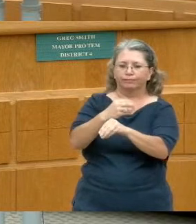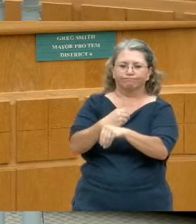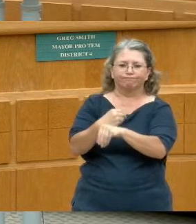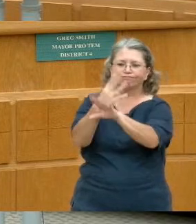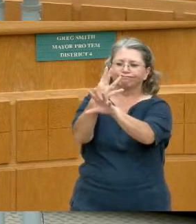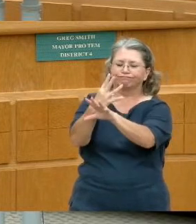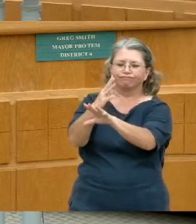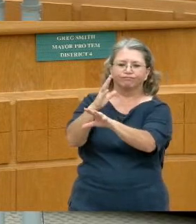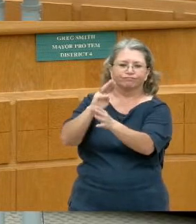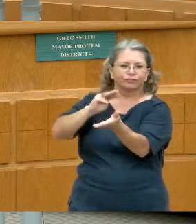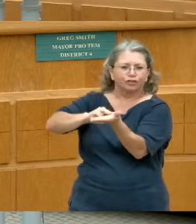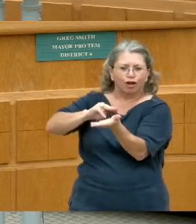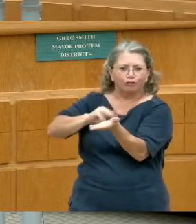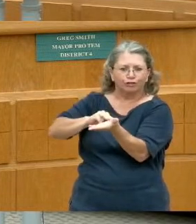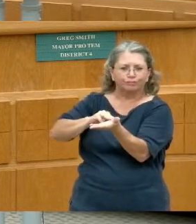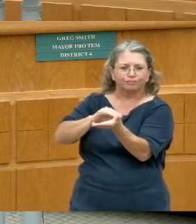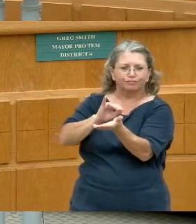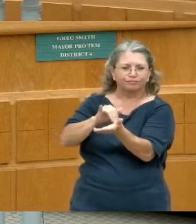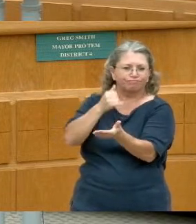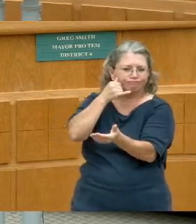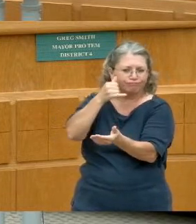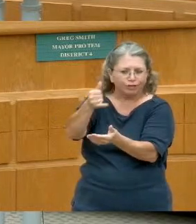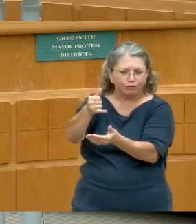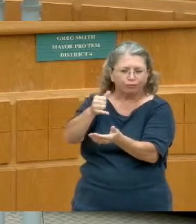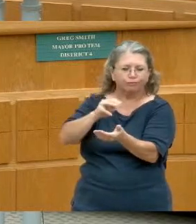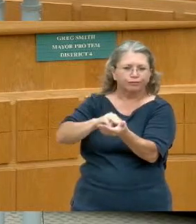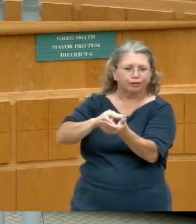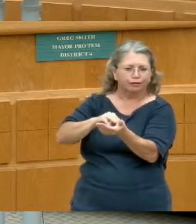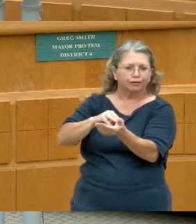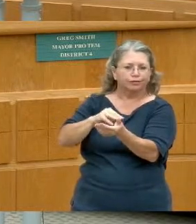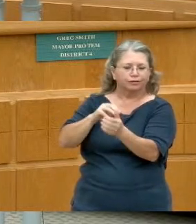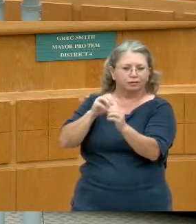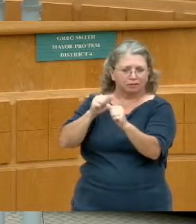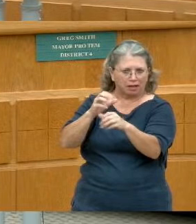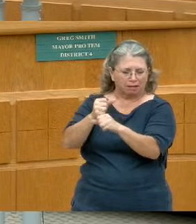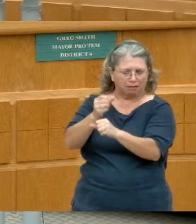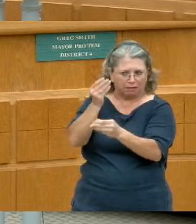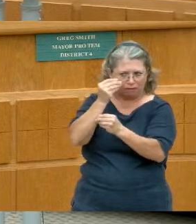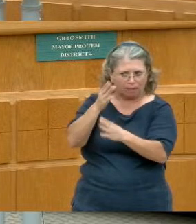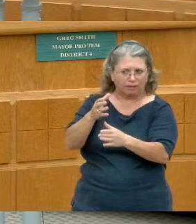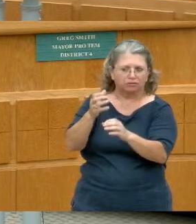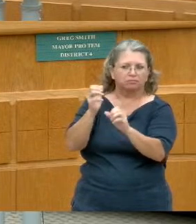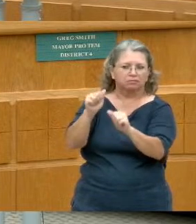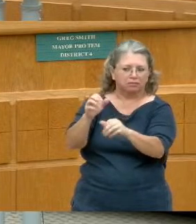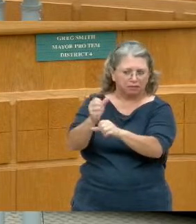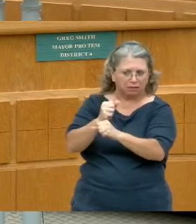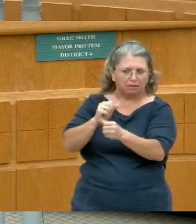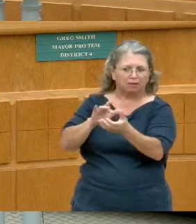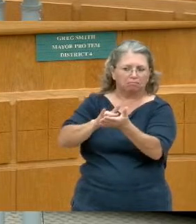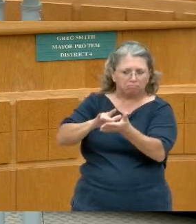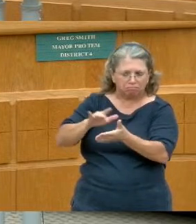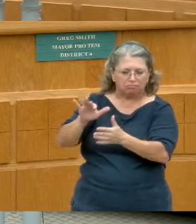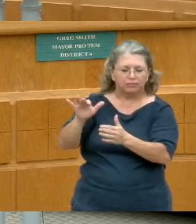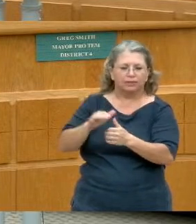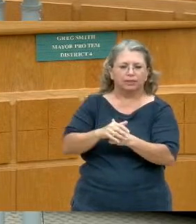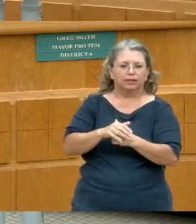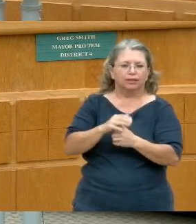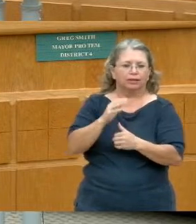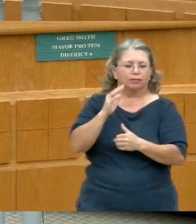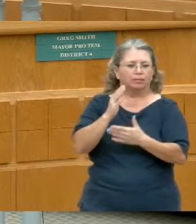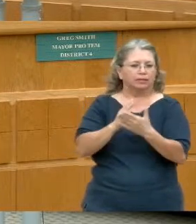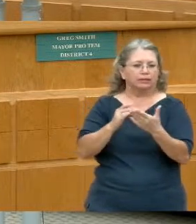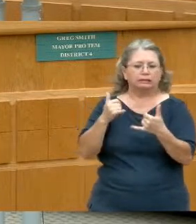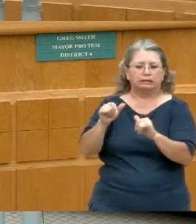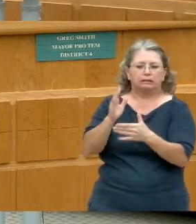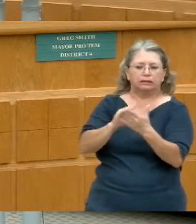with telehealth have some concerns that maybe their patients aren't having the same medical outcomes as they would be with